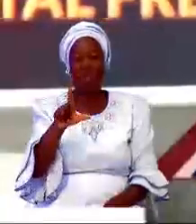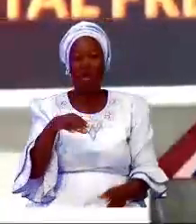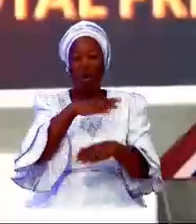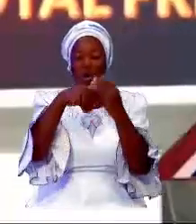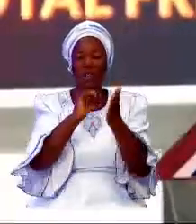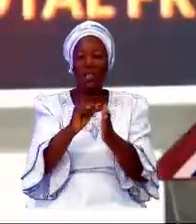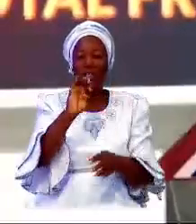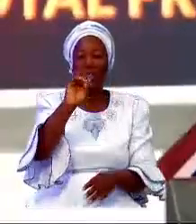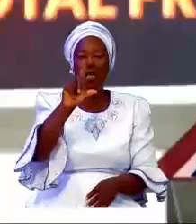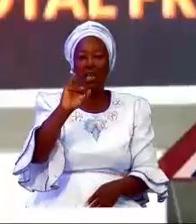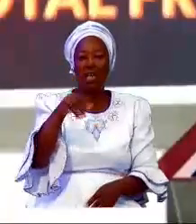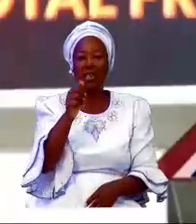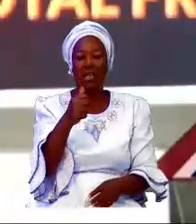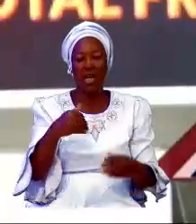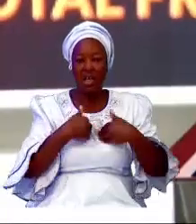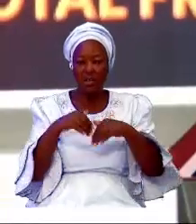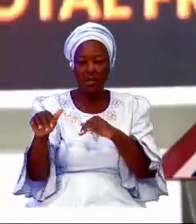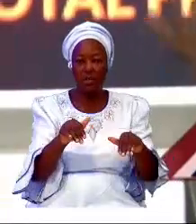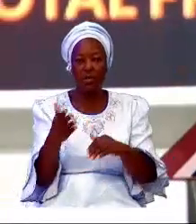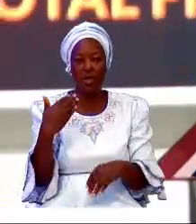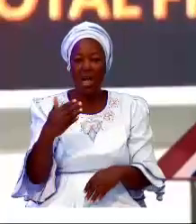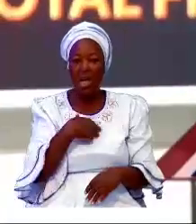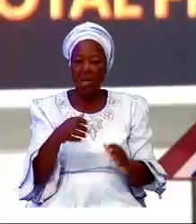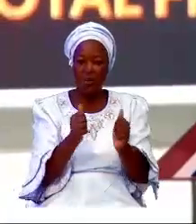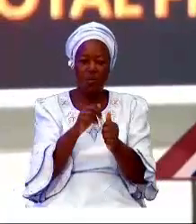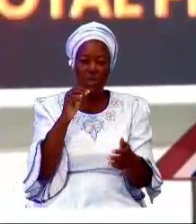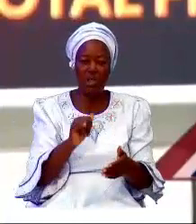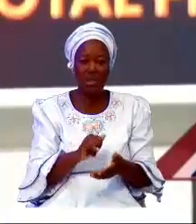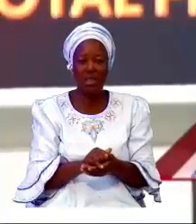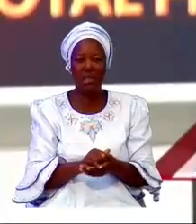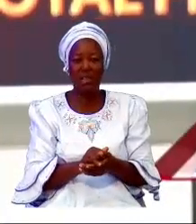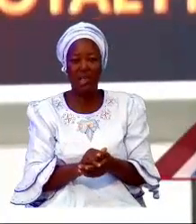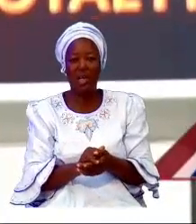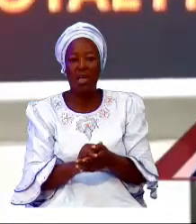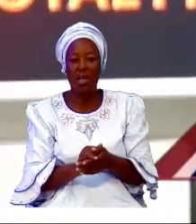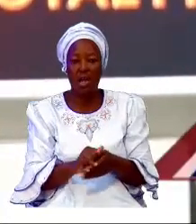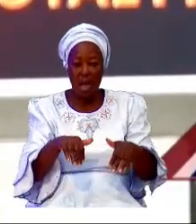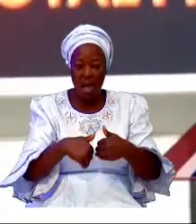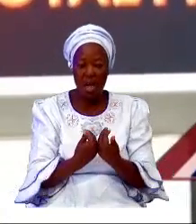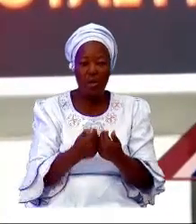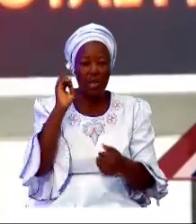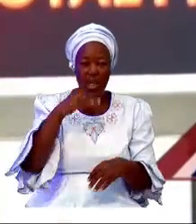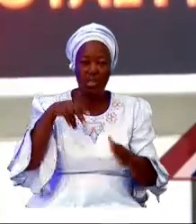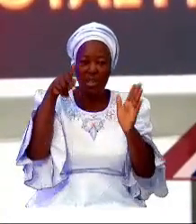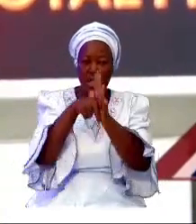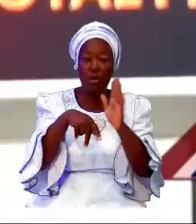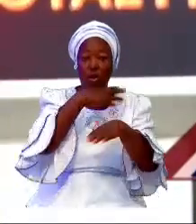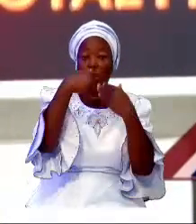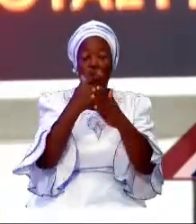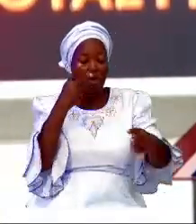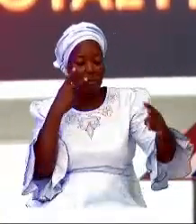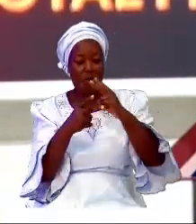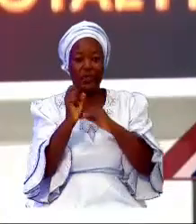told Jezebel all that Elijah had done, and with that,